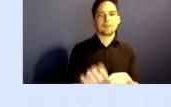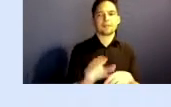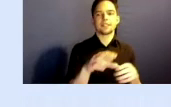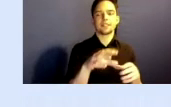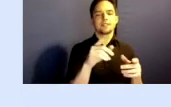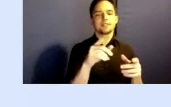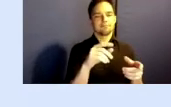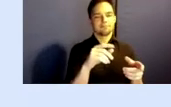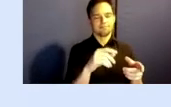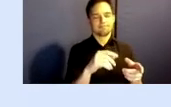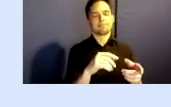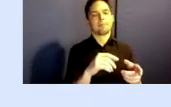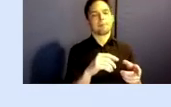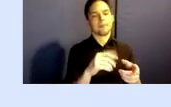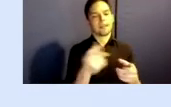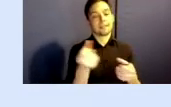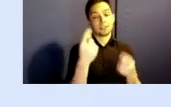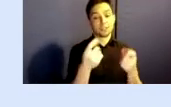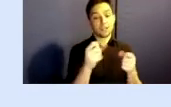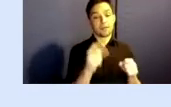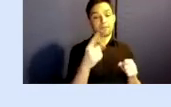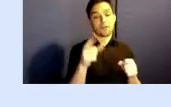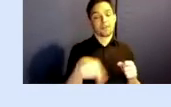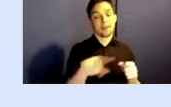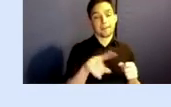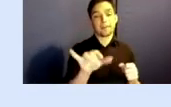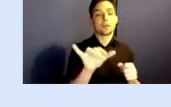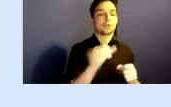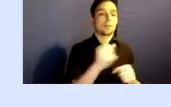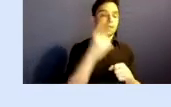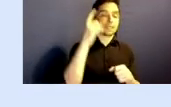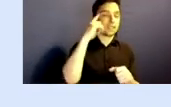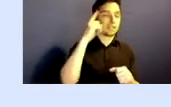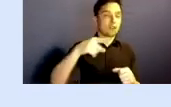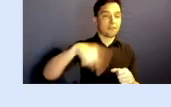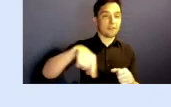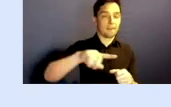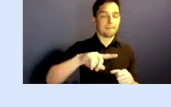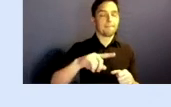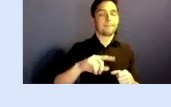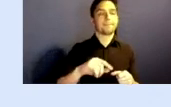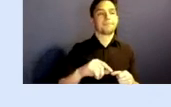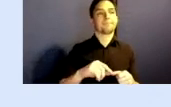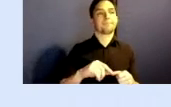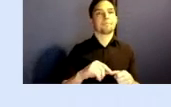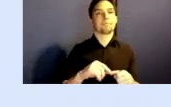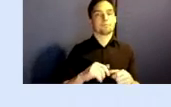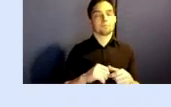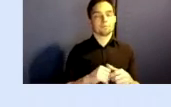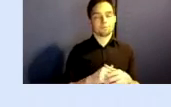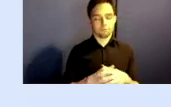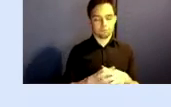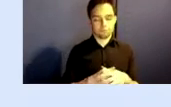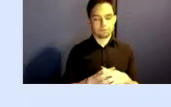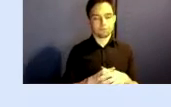is understandable for them and that makes sense for them, so that it can be more